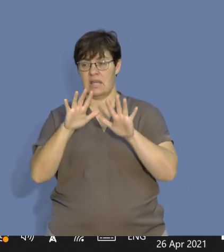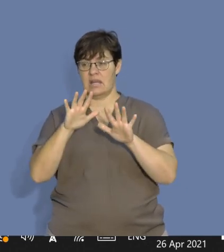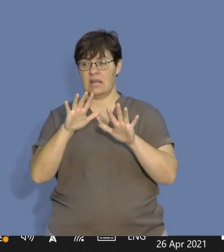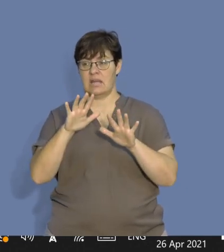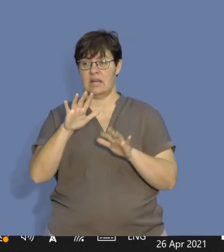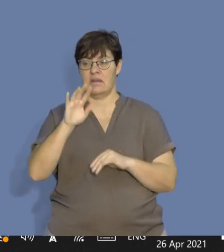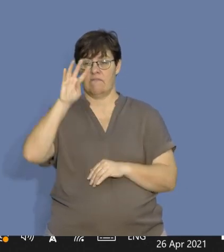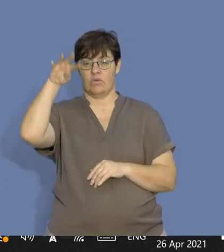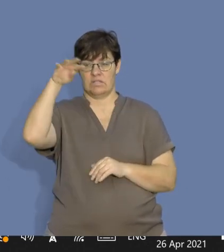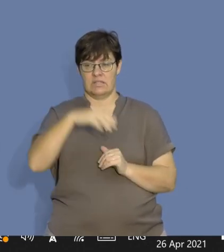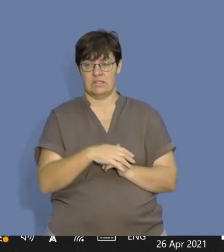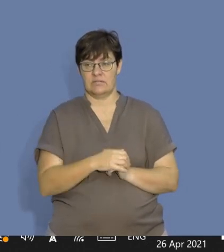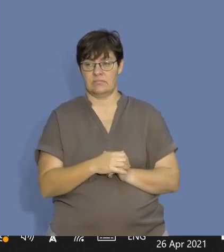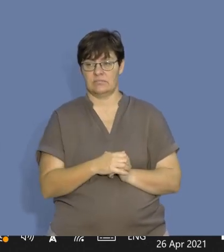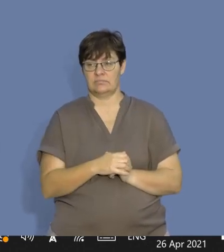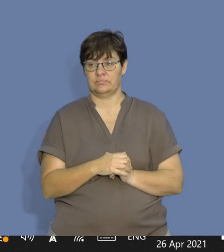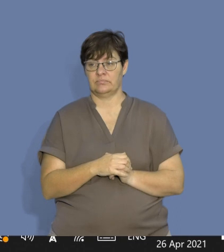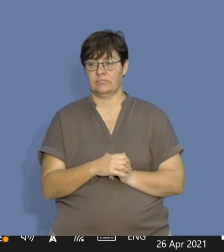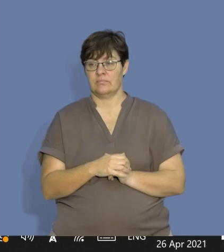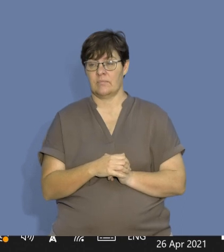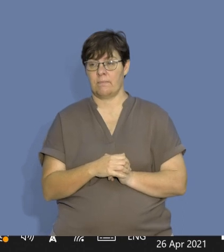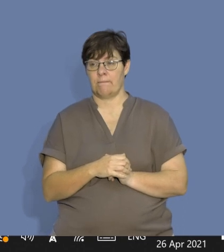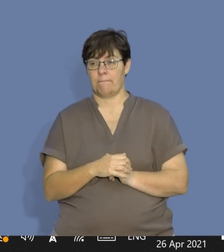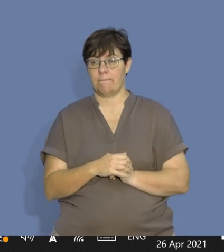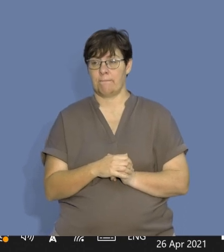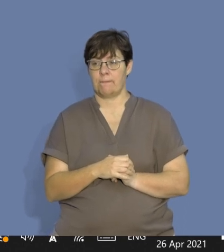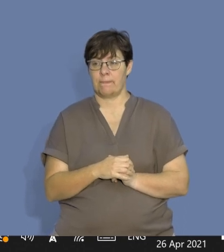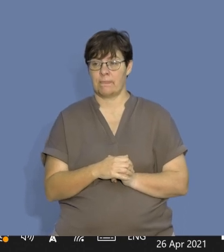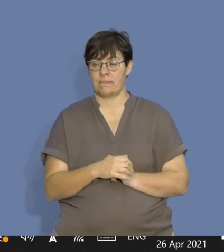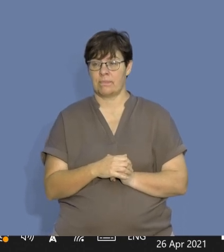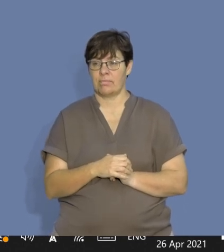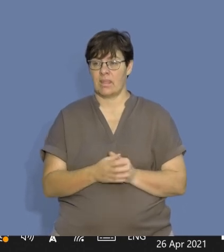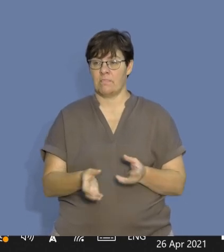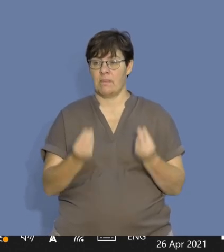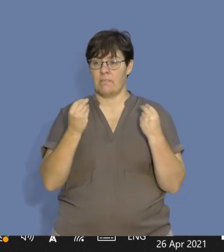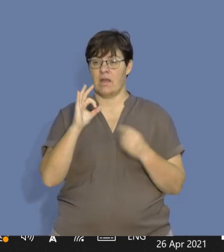the 14, and we get